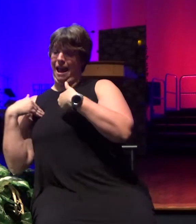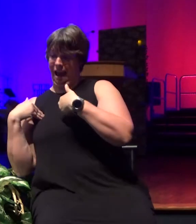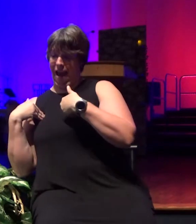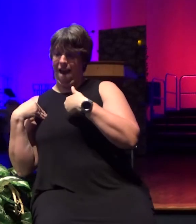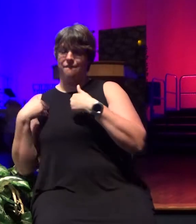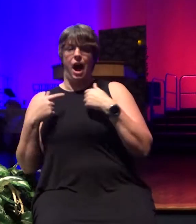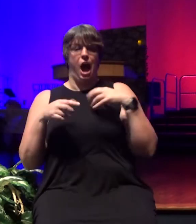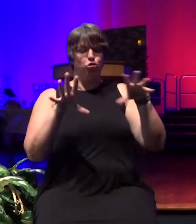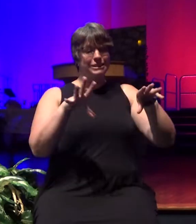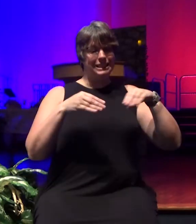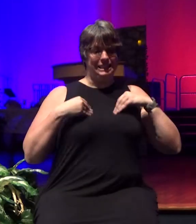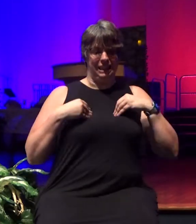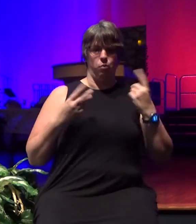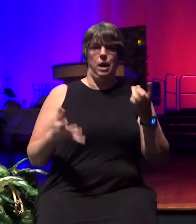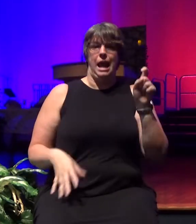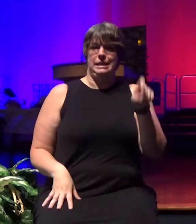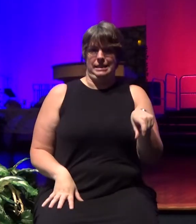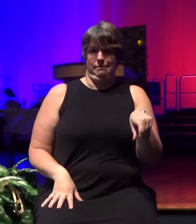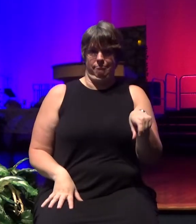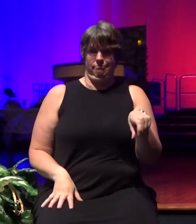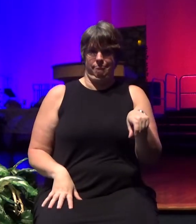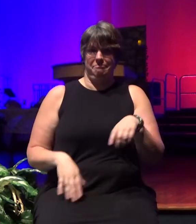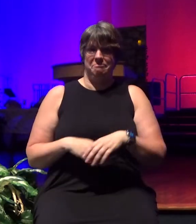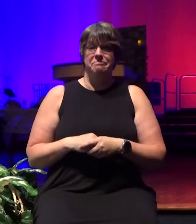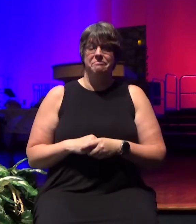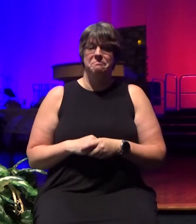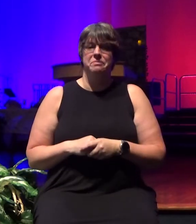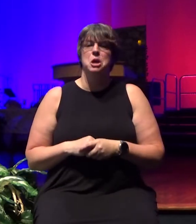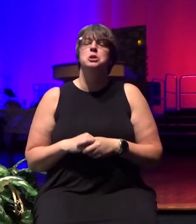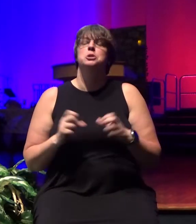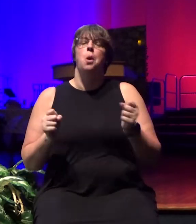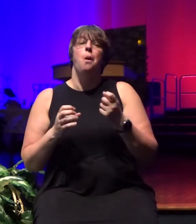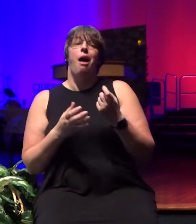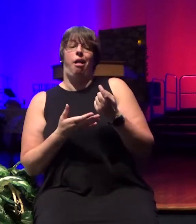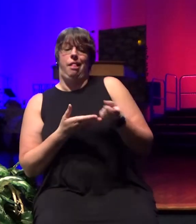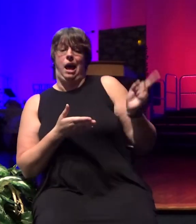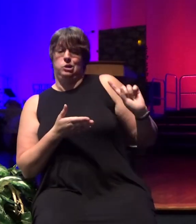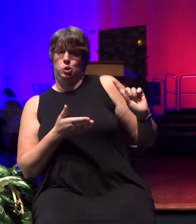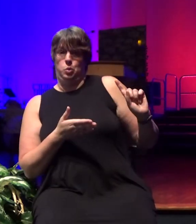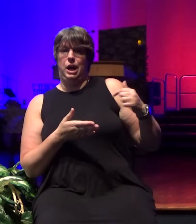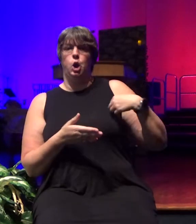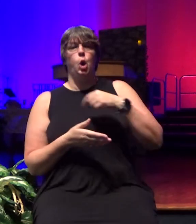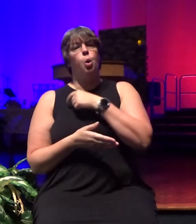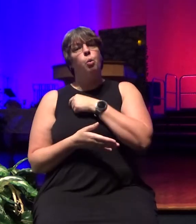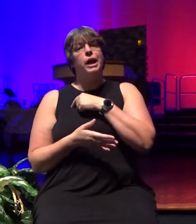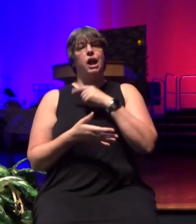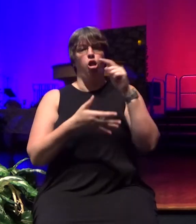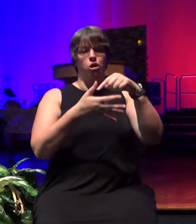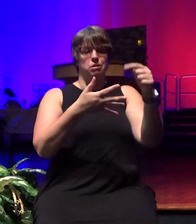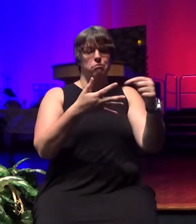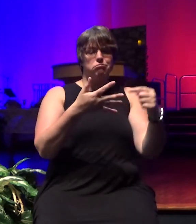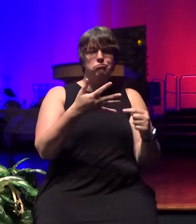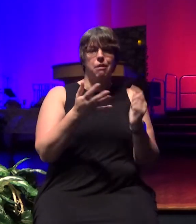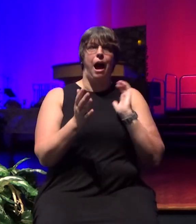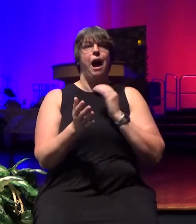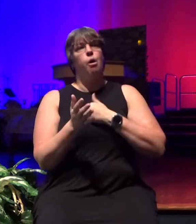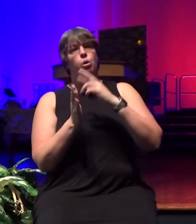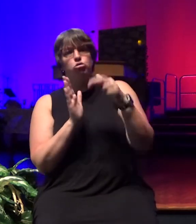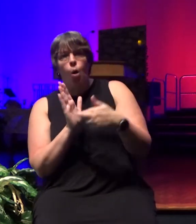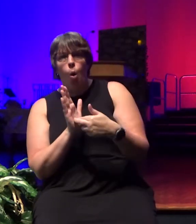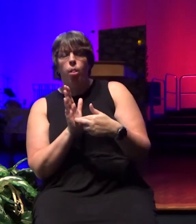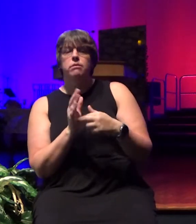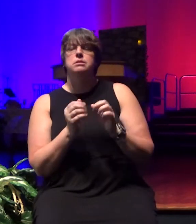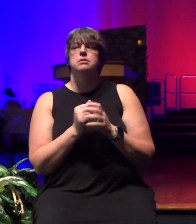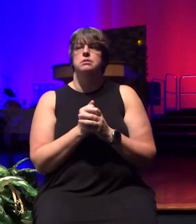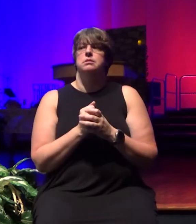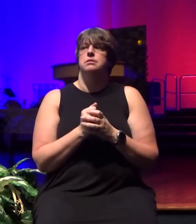as I brought us into this whole metaphor, we looked at some areas like our roles, the roles we play that are usually important